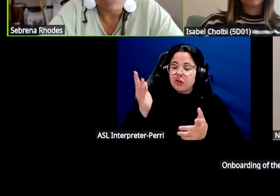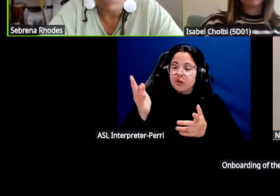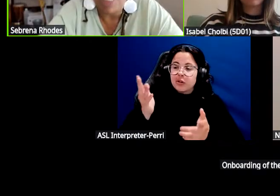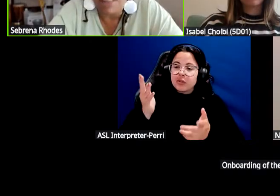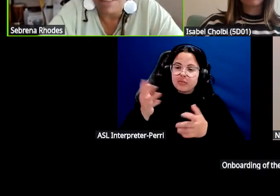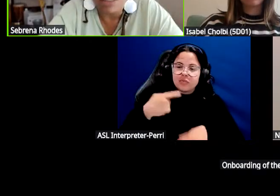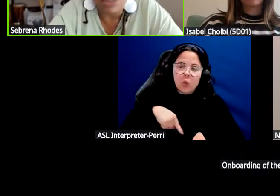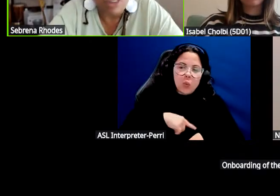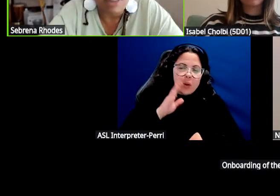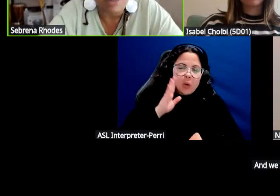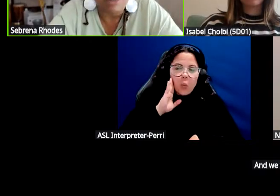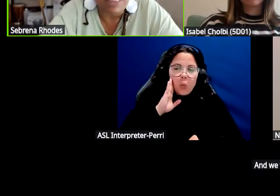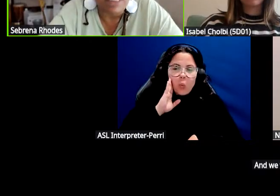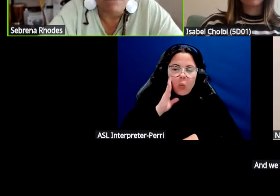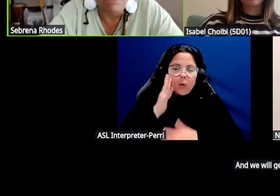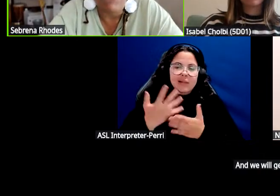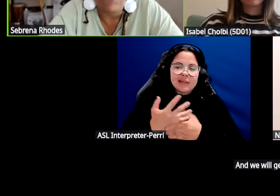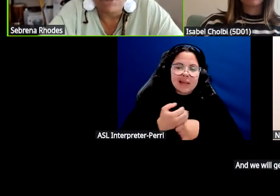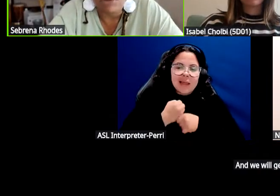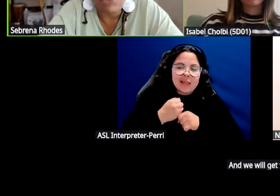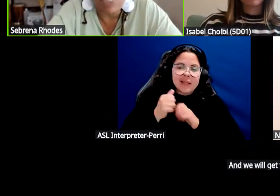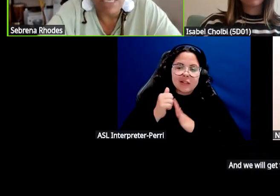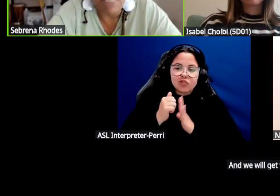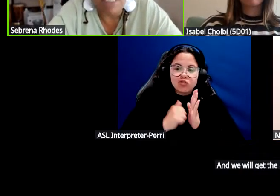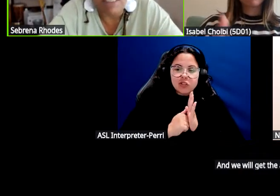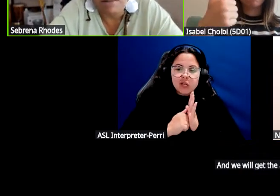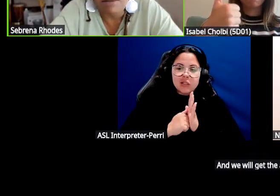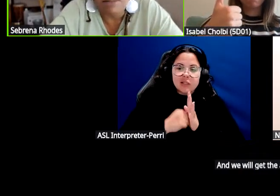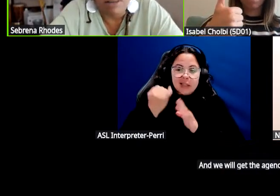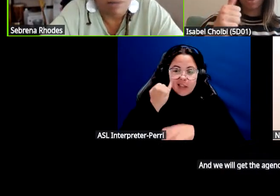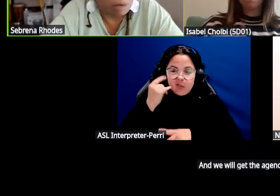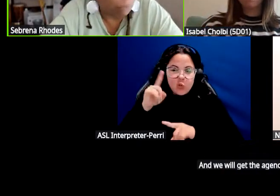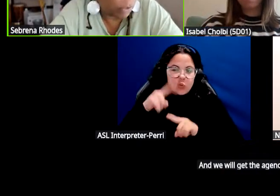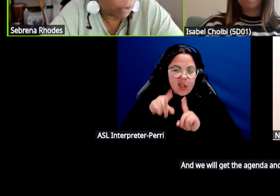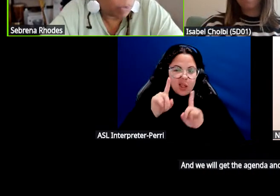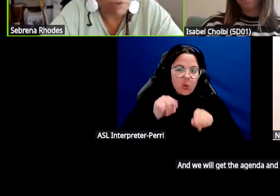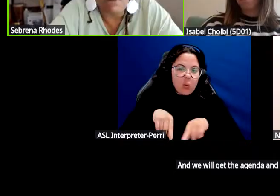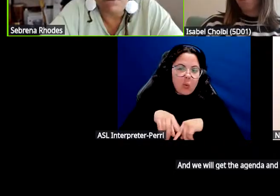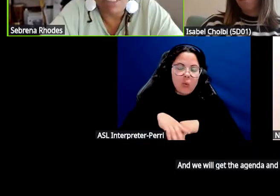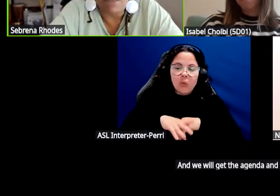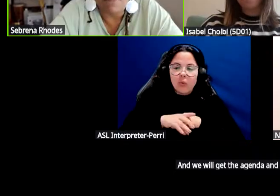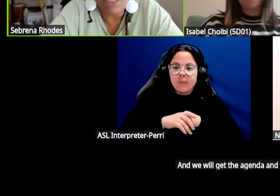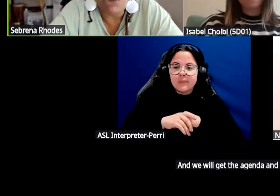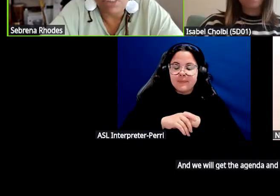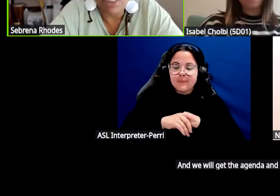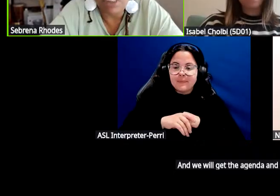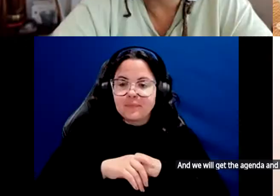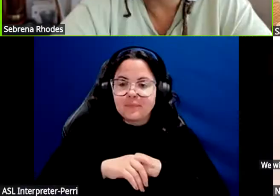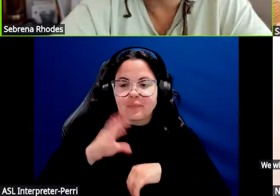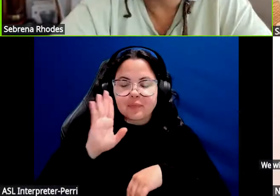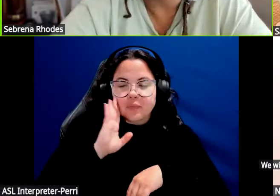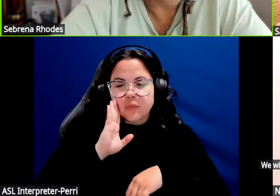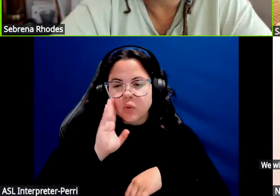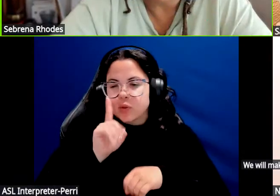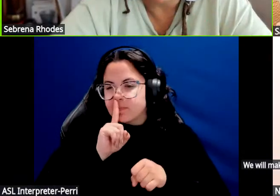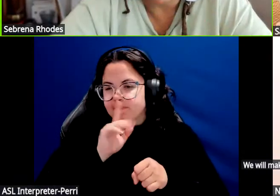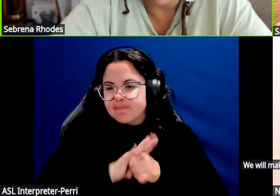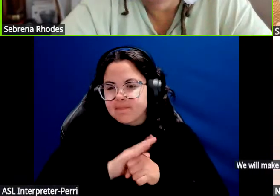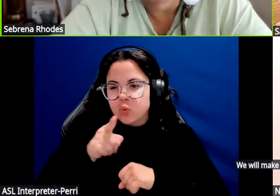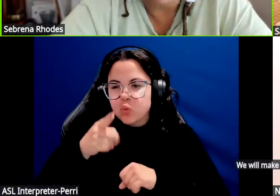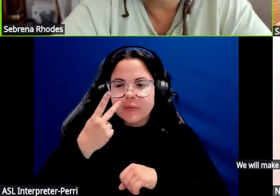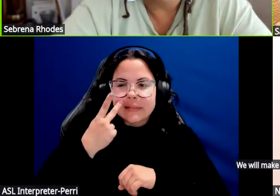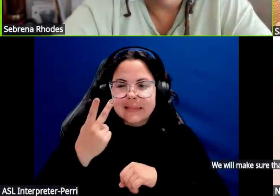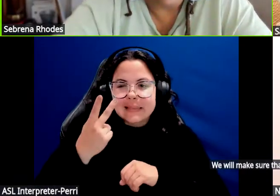and we will get the agenda. And for those who can't make it, we will make sure that you see what's on